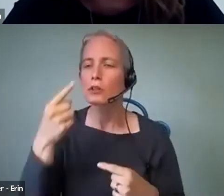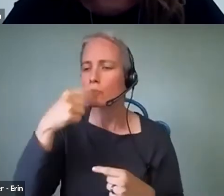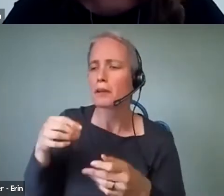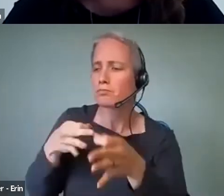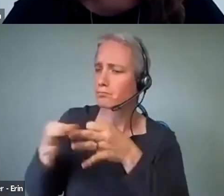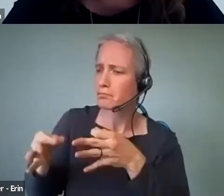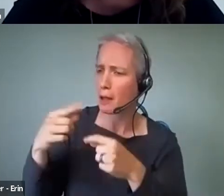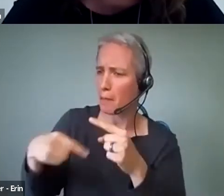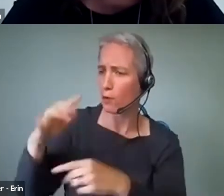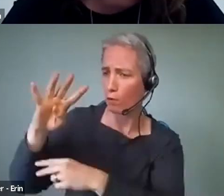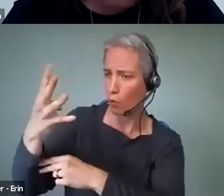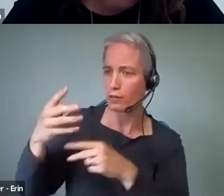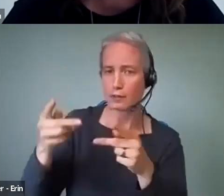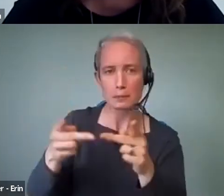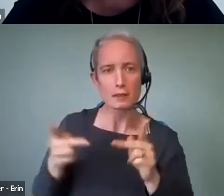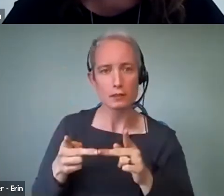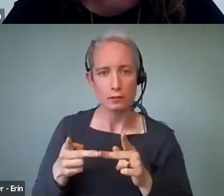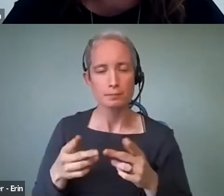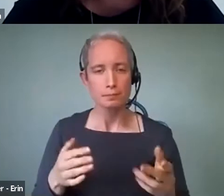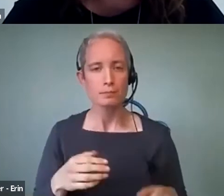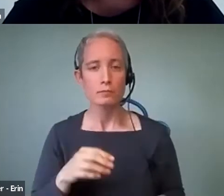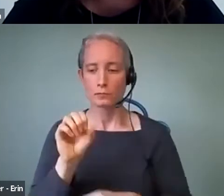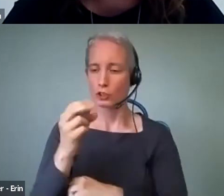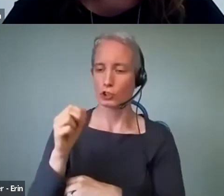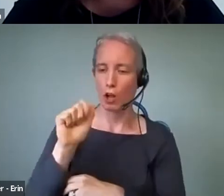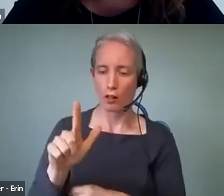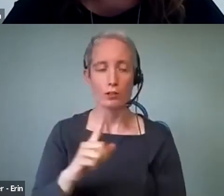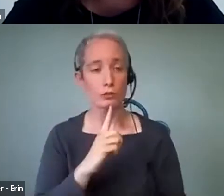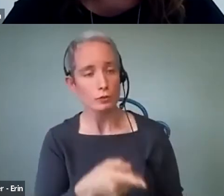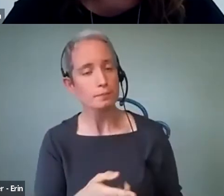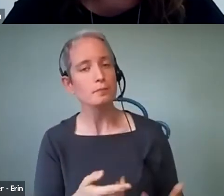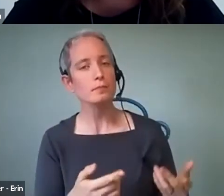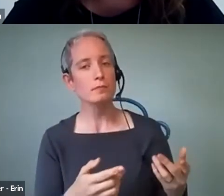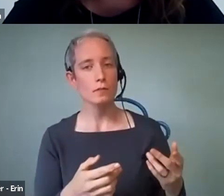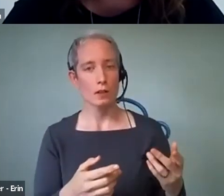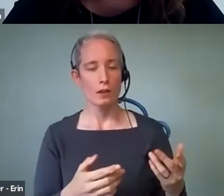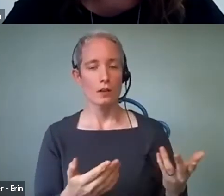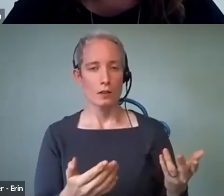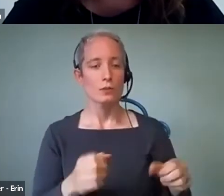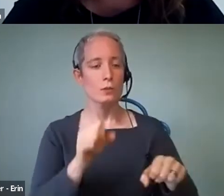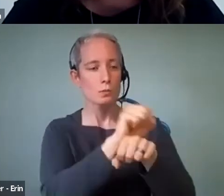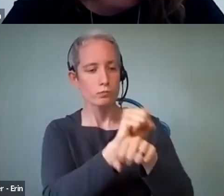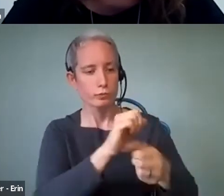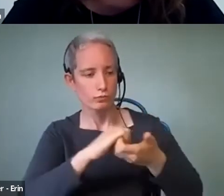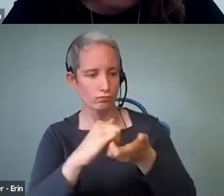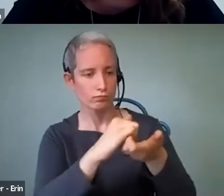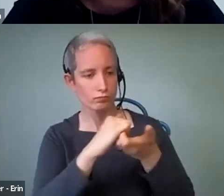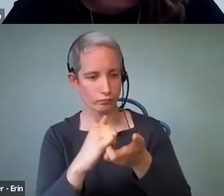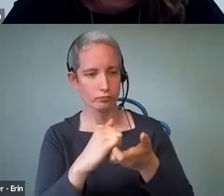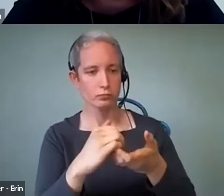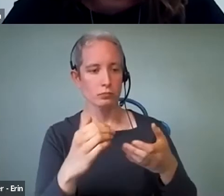space. So co-working space is an example of fourth space, right? That brings things